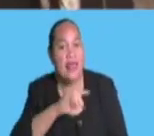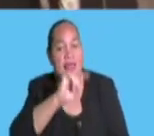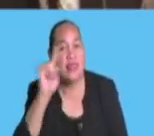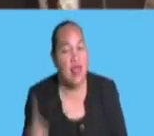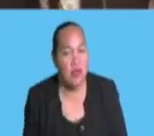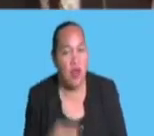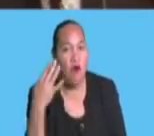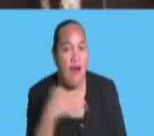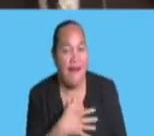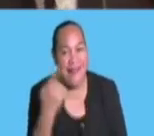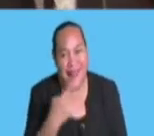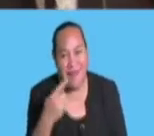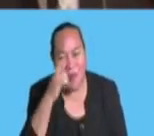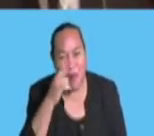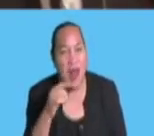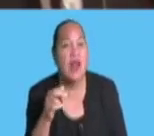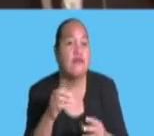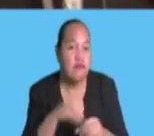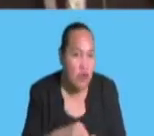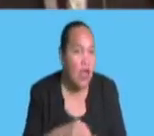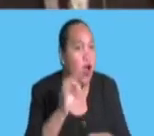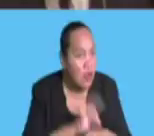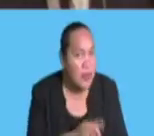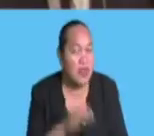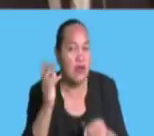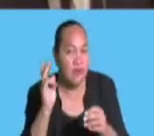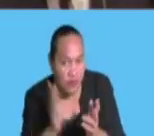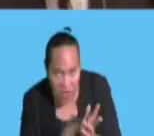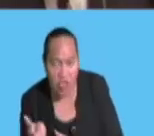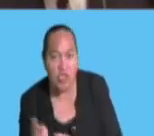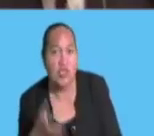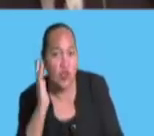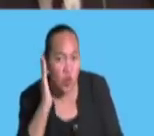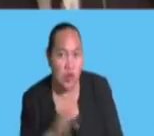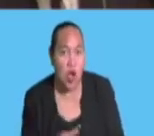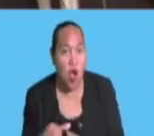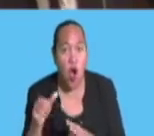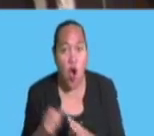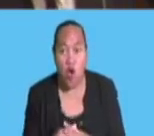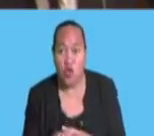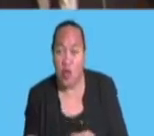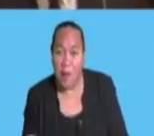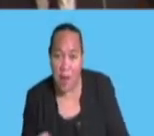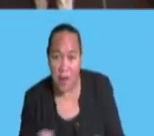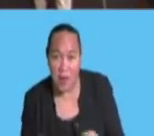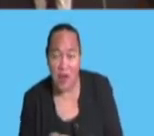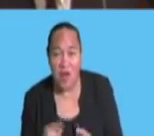8,411 people, including villages, hospitals, and schools. This includes the maintenance of the EPS